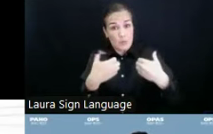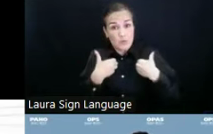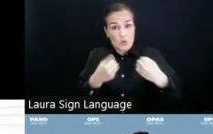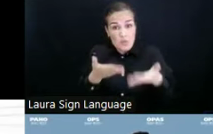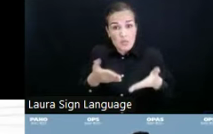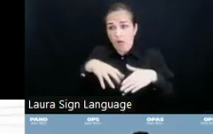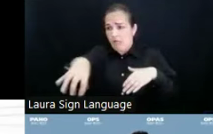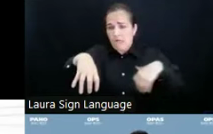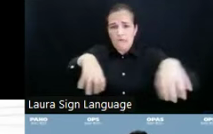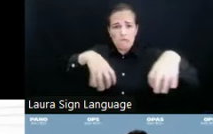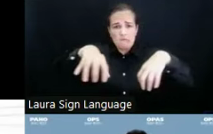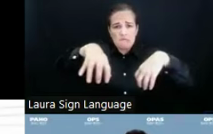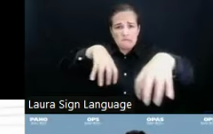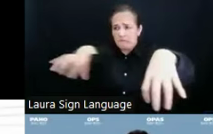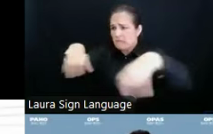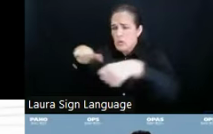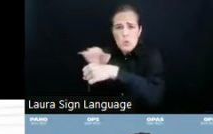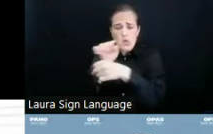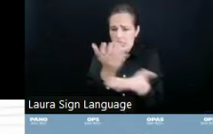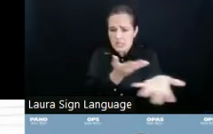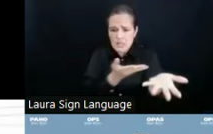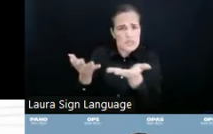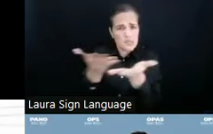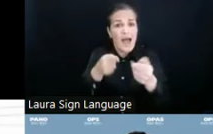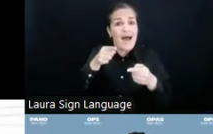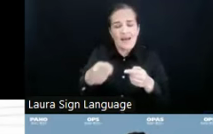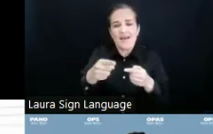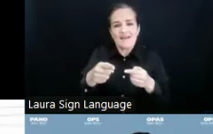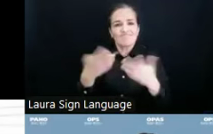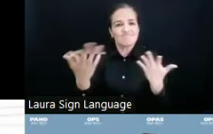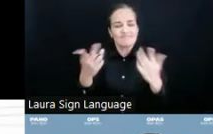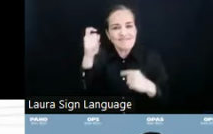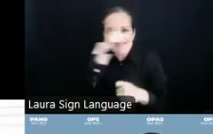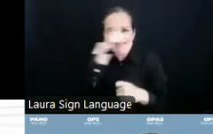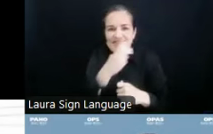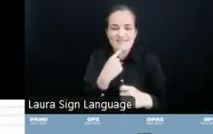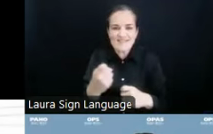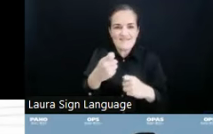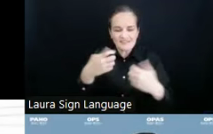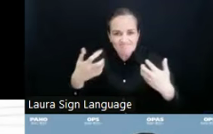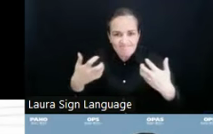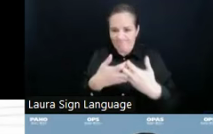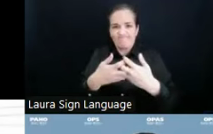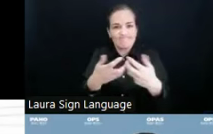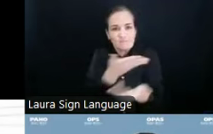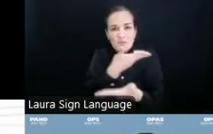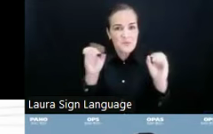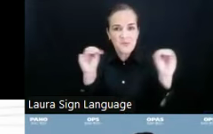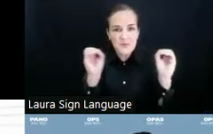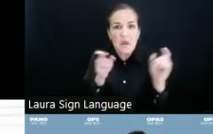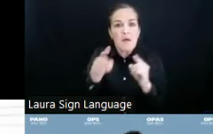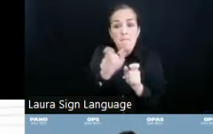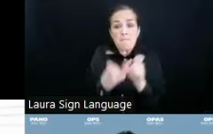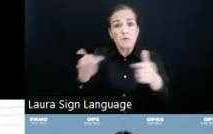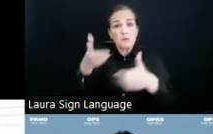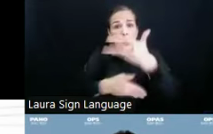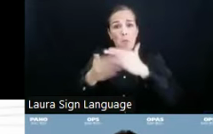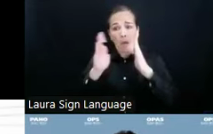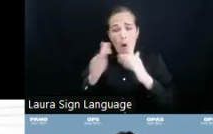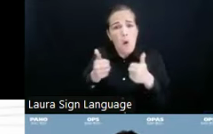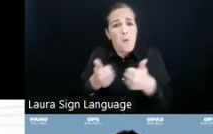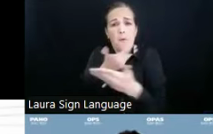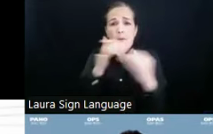have a tiene muchas fragmented dificultades health para system, so abordar it's very difficult íntegramente to las necesidades de las personas con discapacidad. integrally También hay un address the